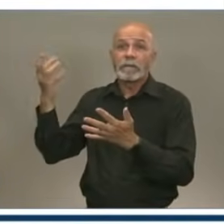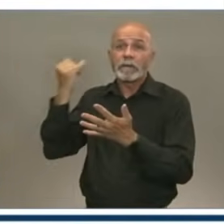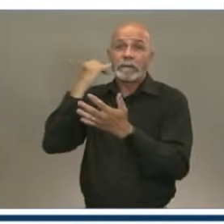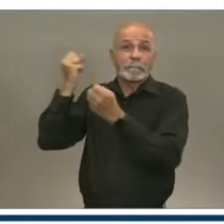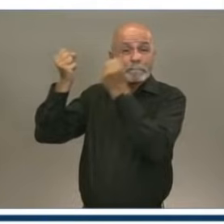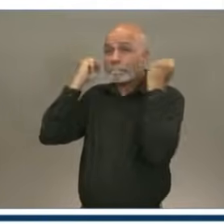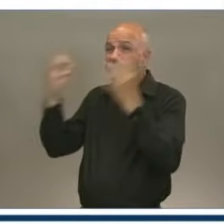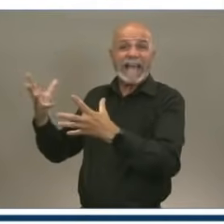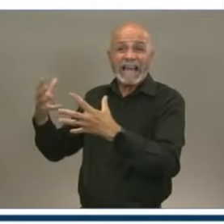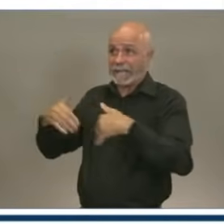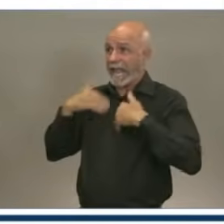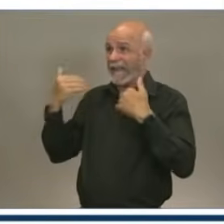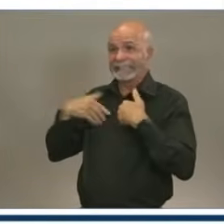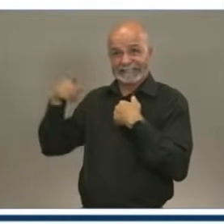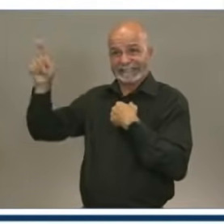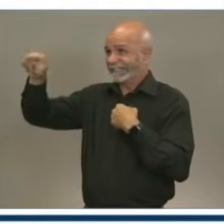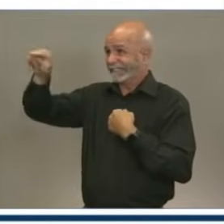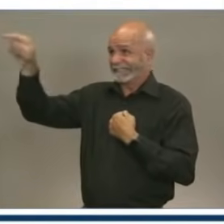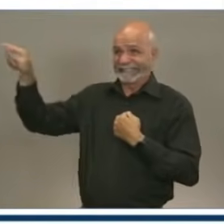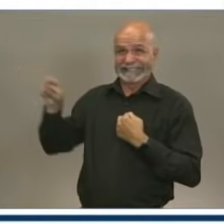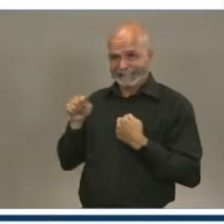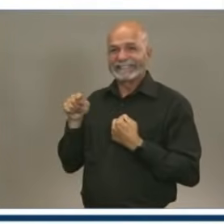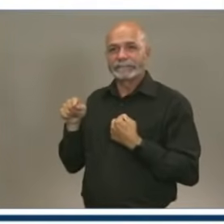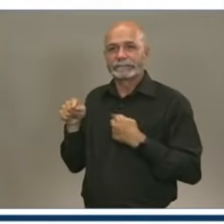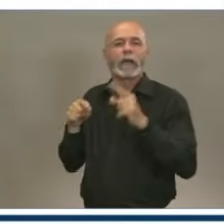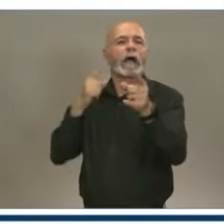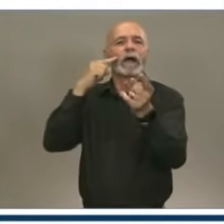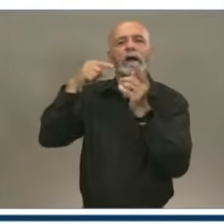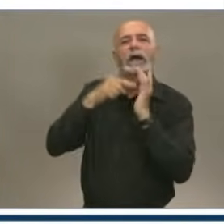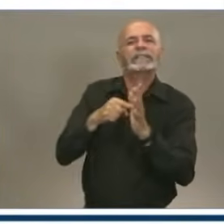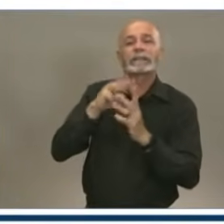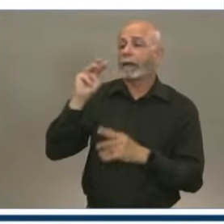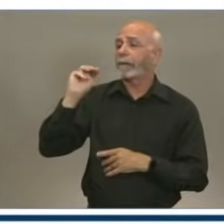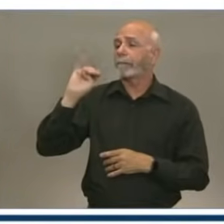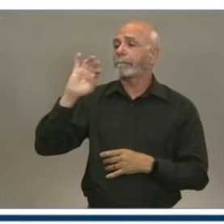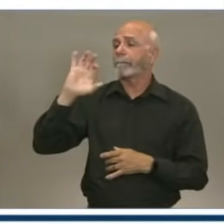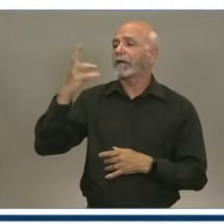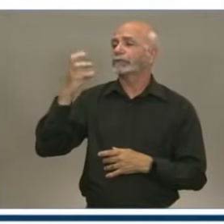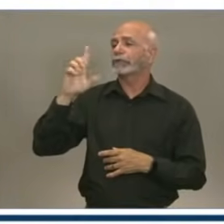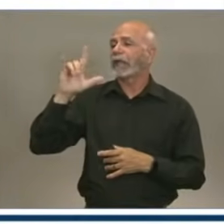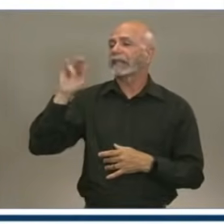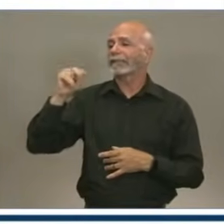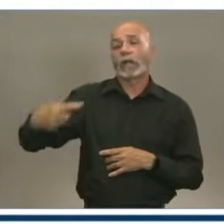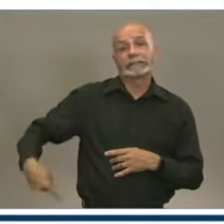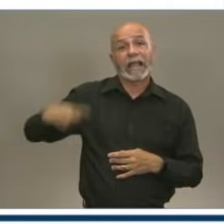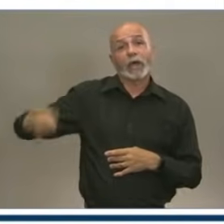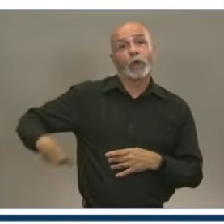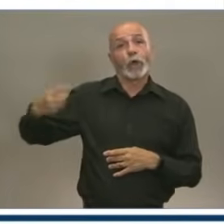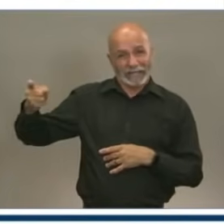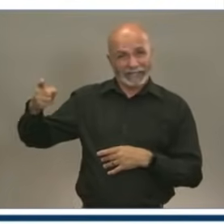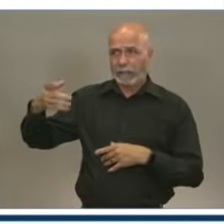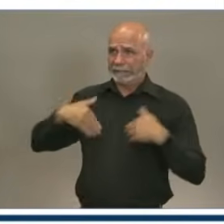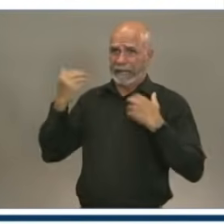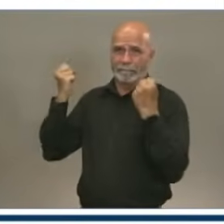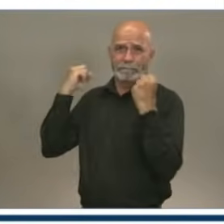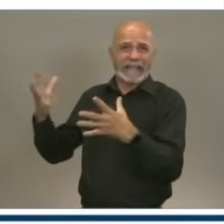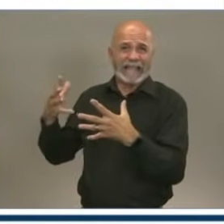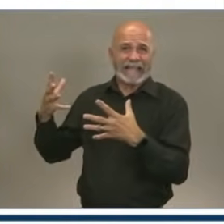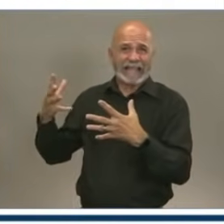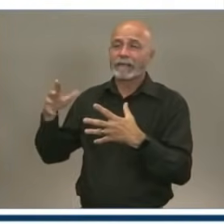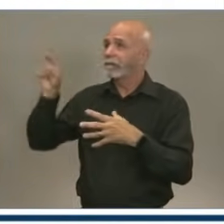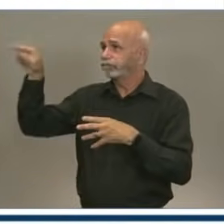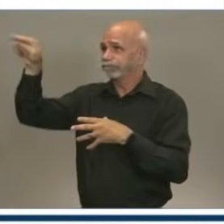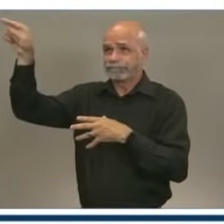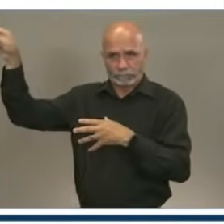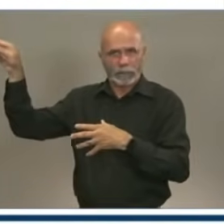people working in them, like Michelin and some other larger kind of manufacturing type workplaces, and other ways